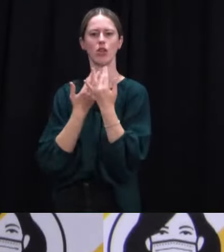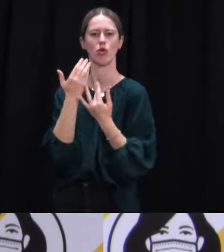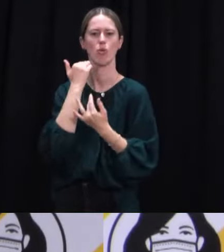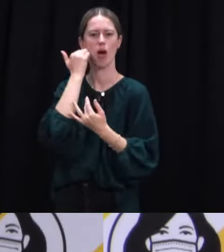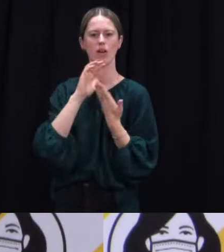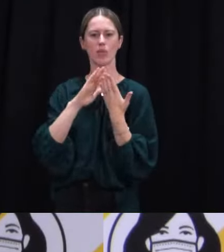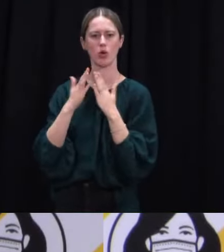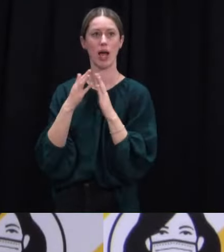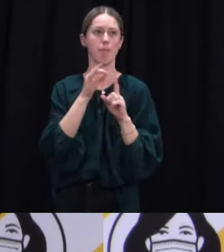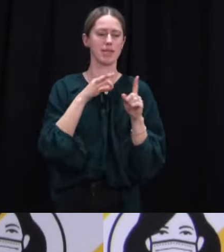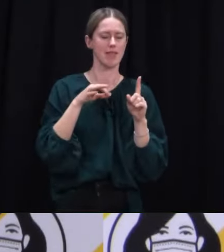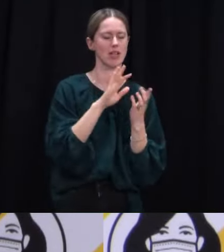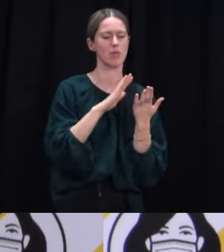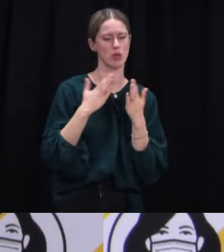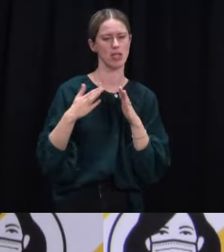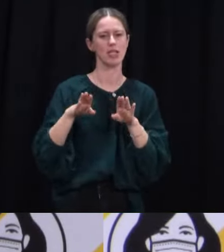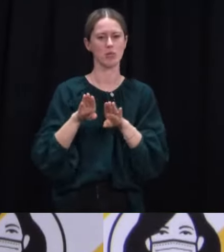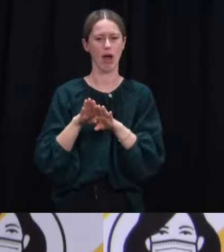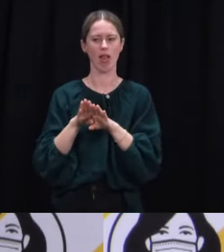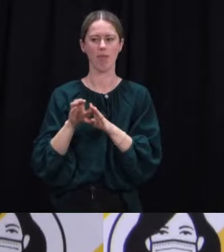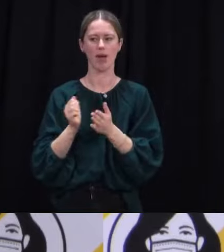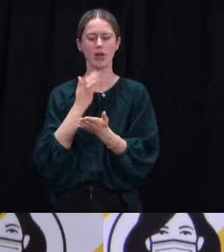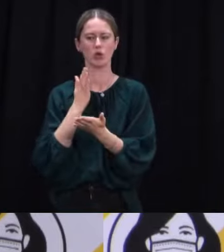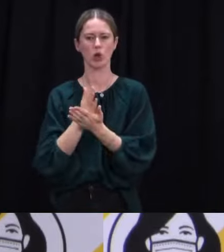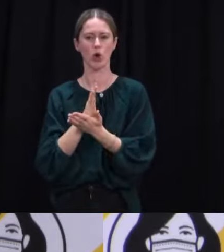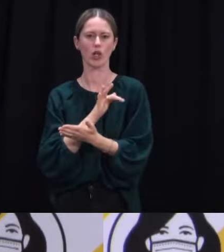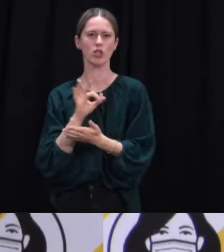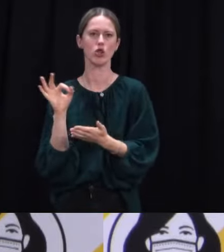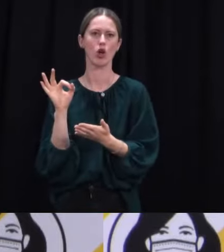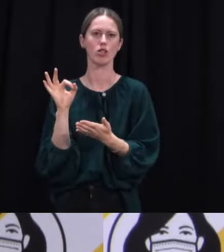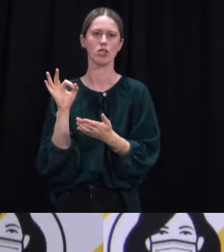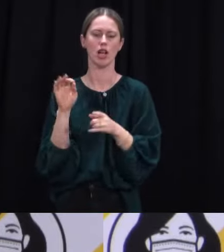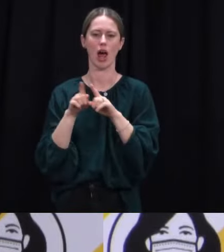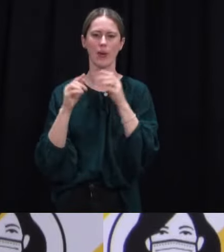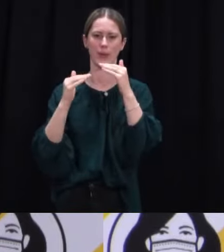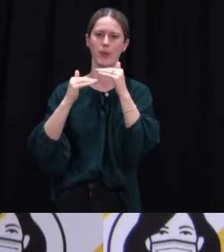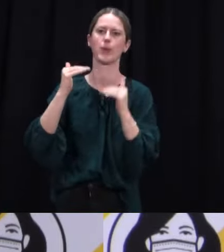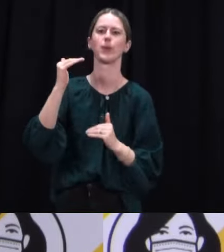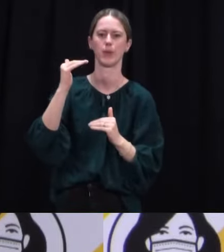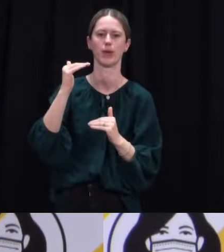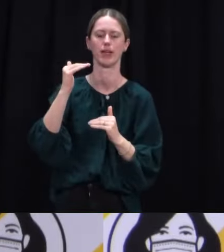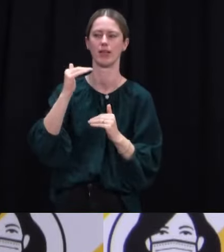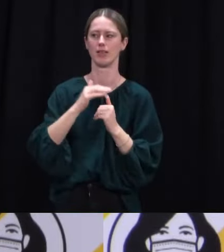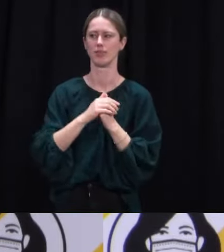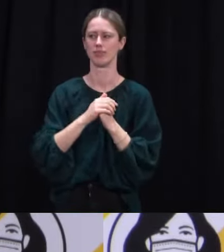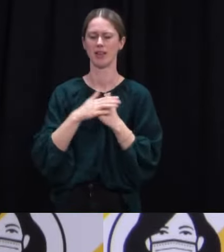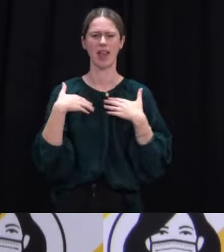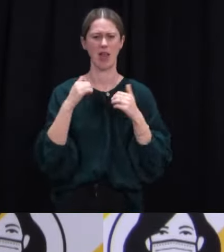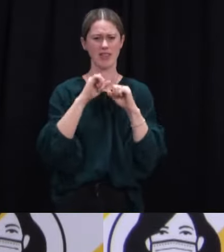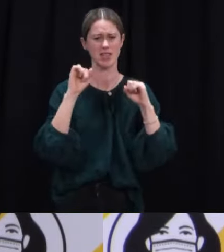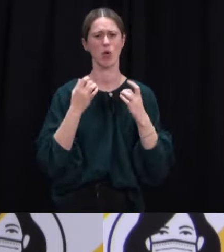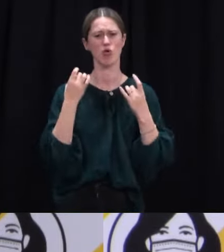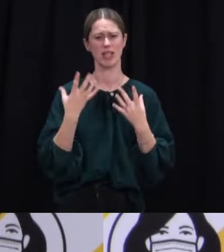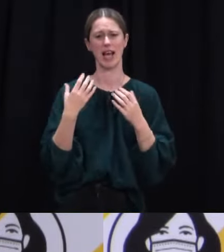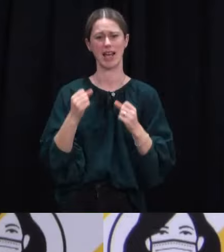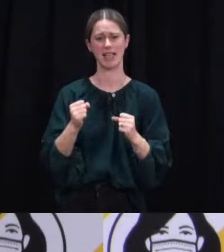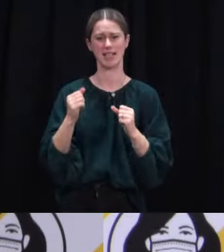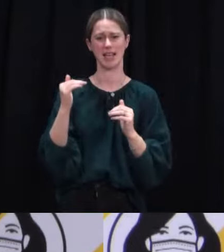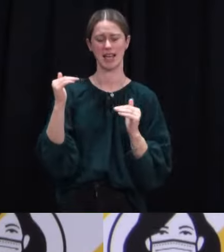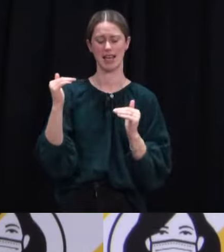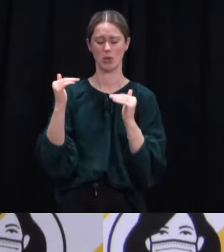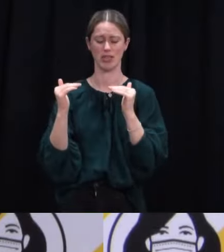of course our Pacific communities as well, to make sure that we're not creating a greater equity challenge than the health system already has in this